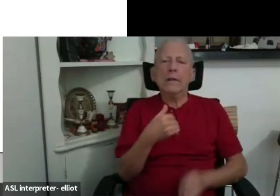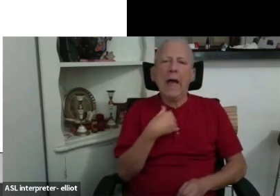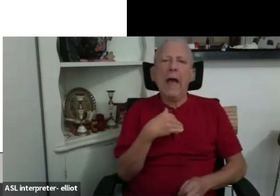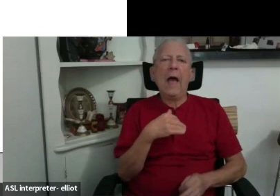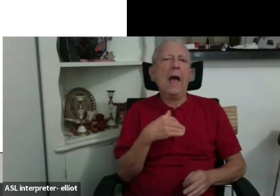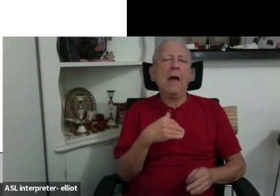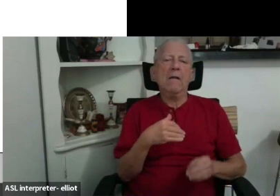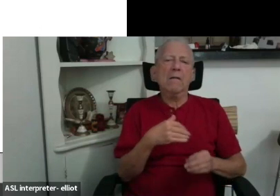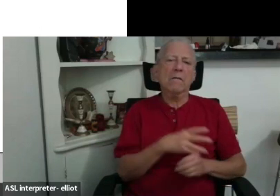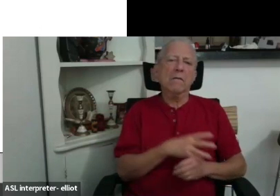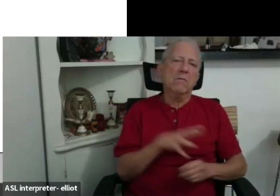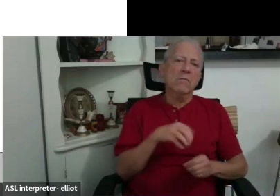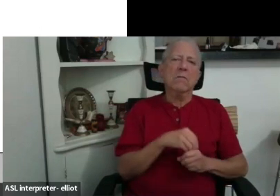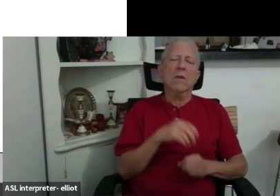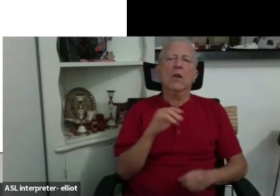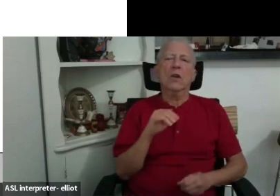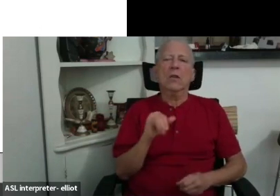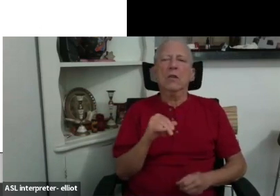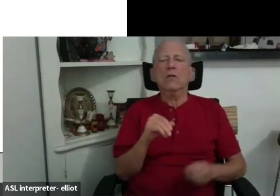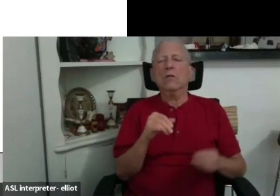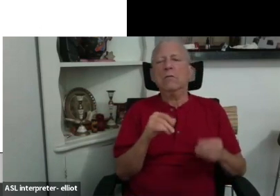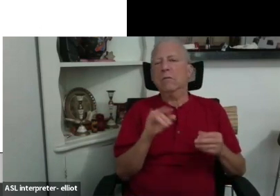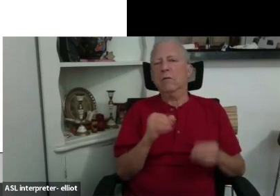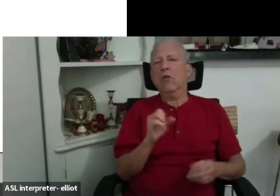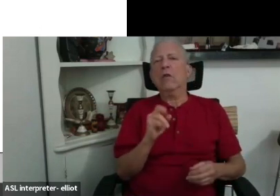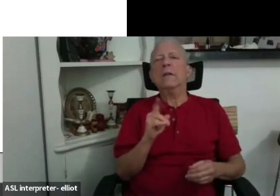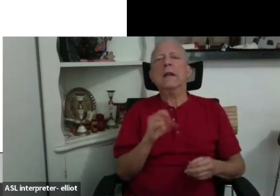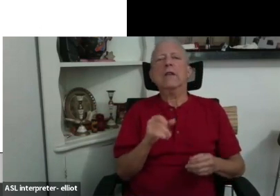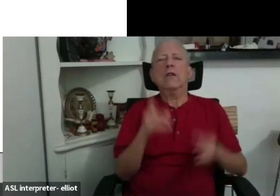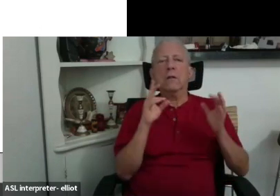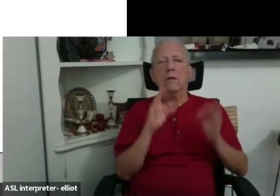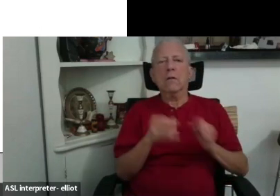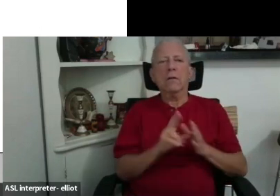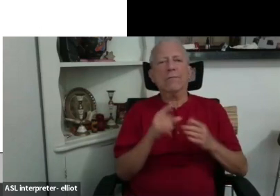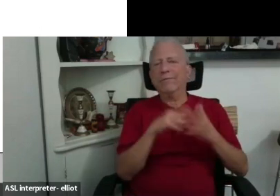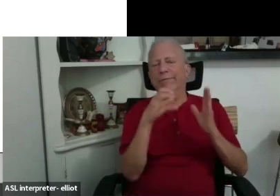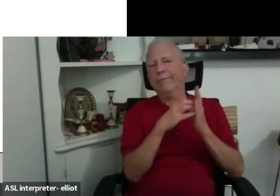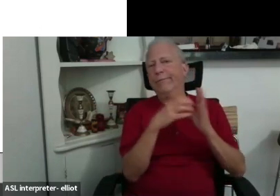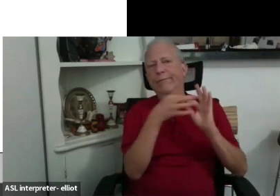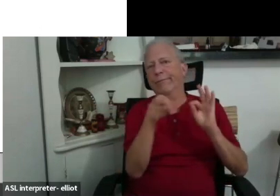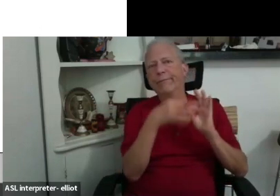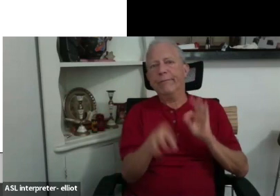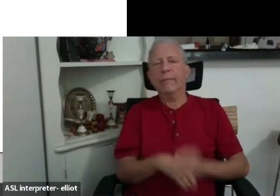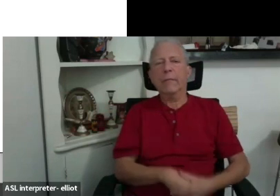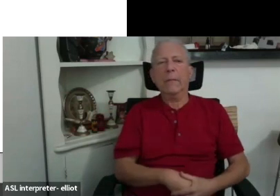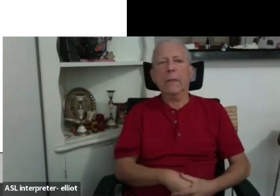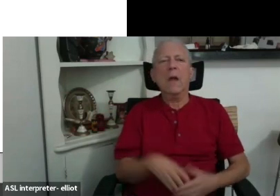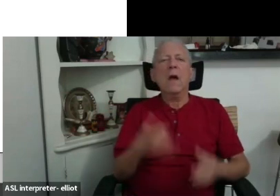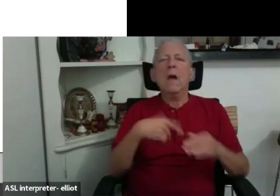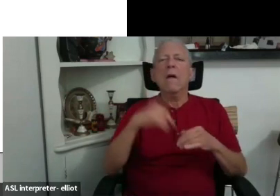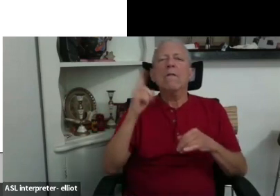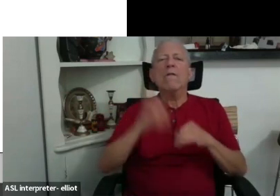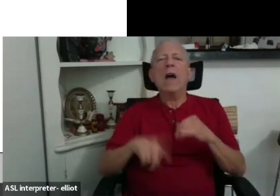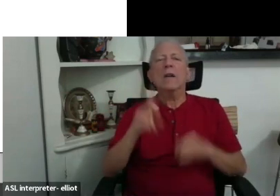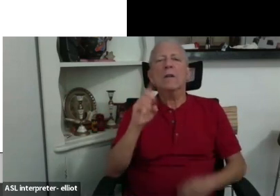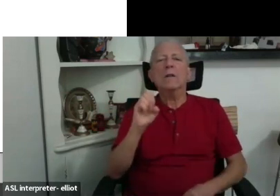jurisdiction to review a final determination with respect to organization's designation. And by final designation,